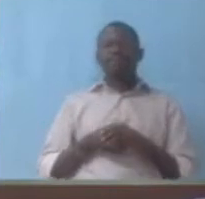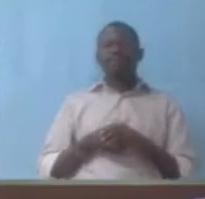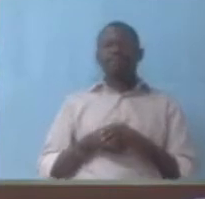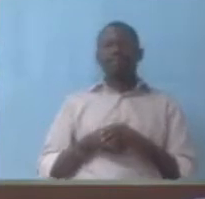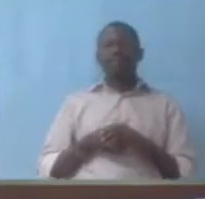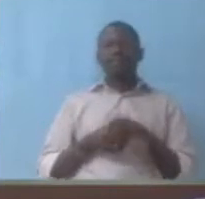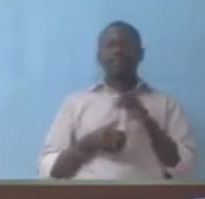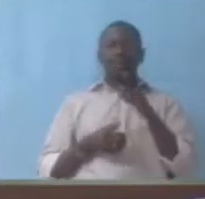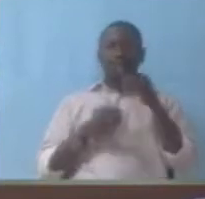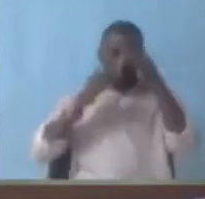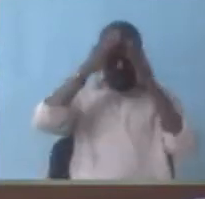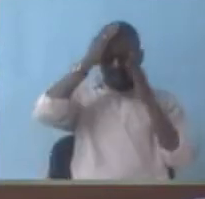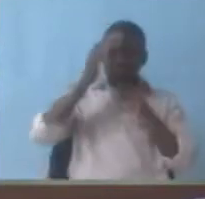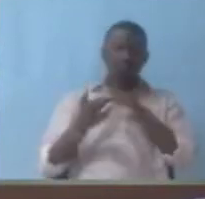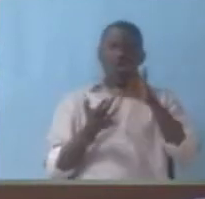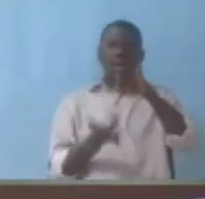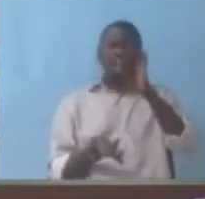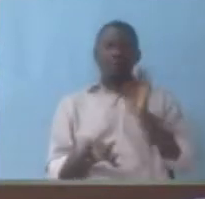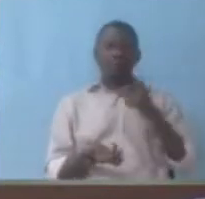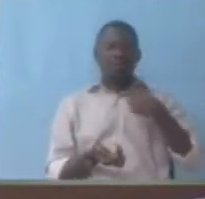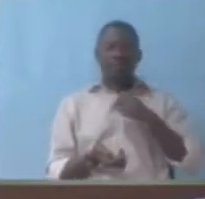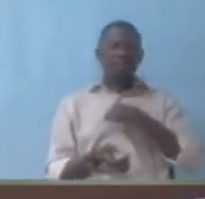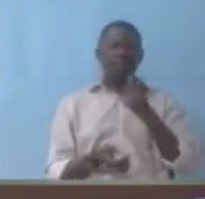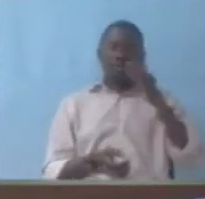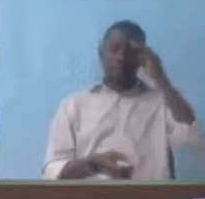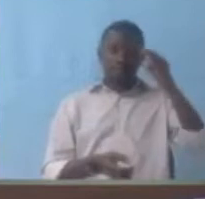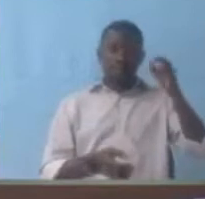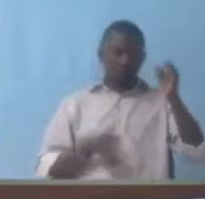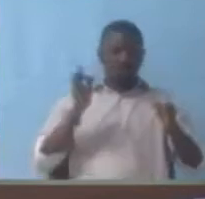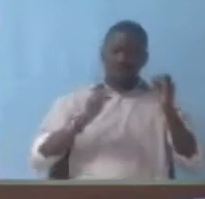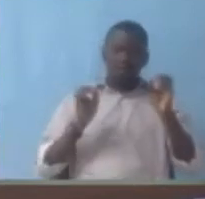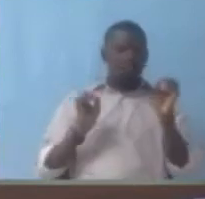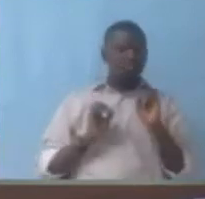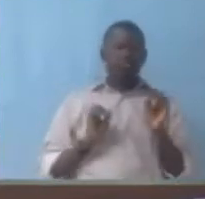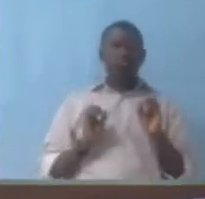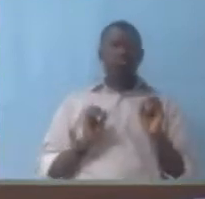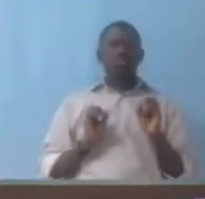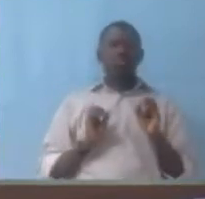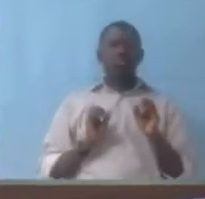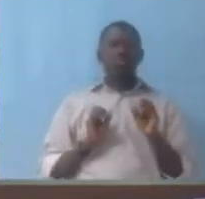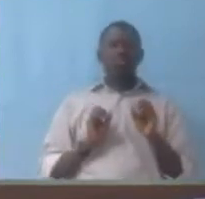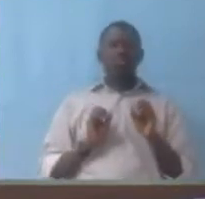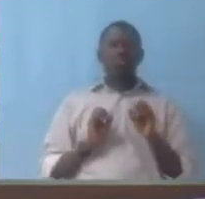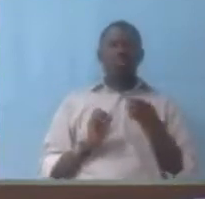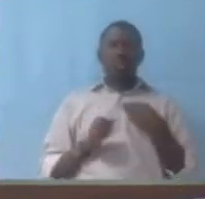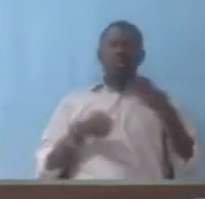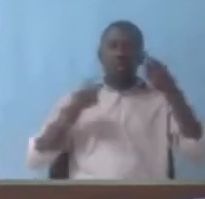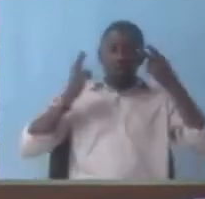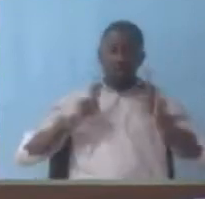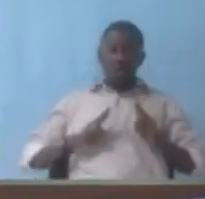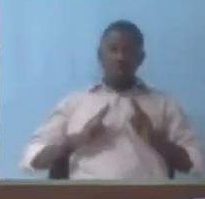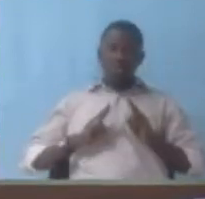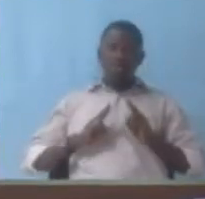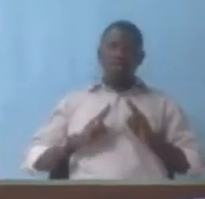The military did not appoint me as attorney general. So jarolu mante tembonka attorney general makamo dinna. There is a law officers